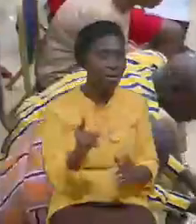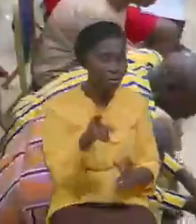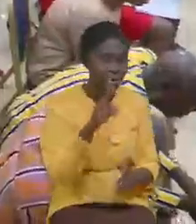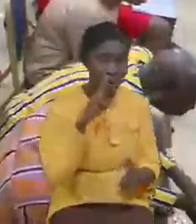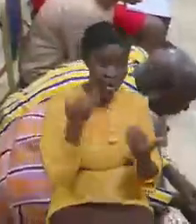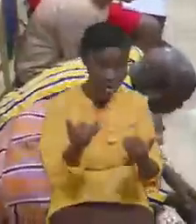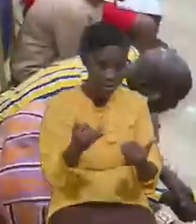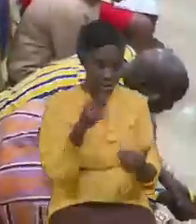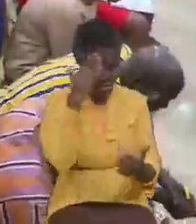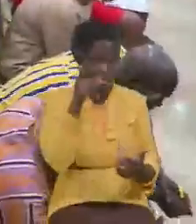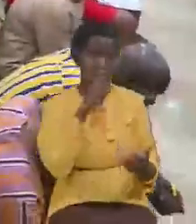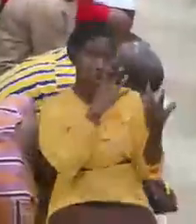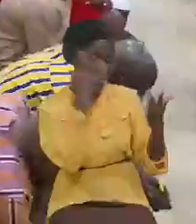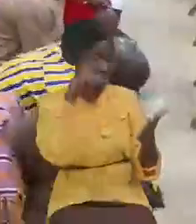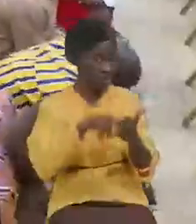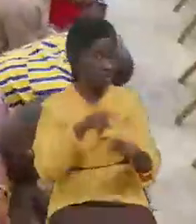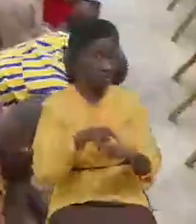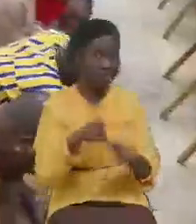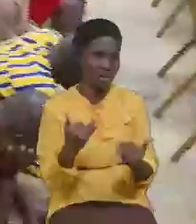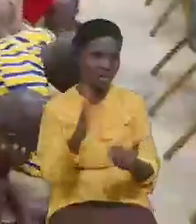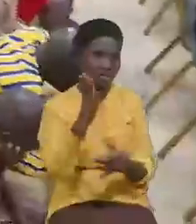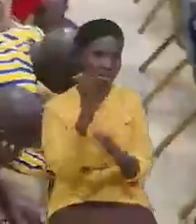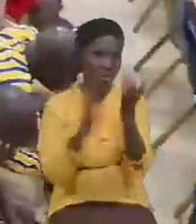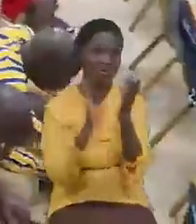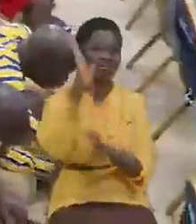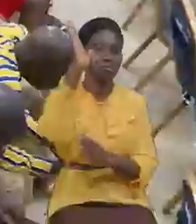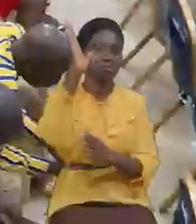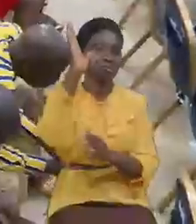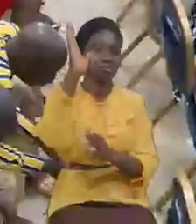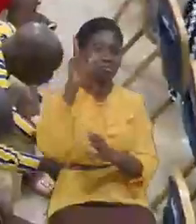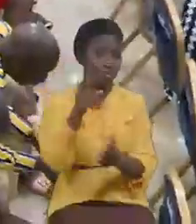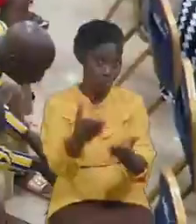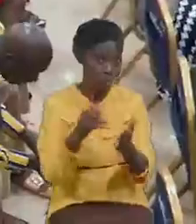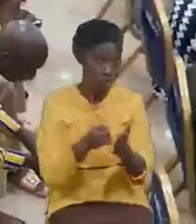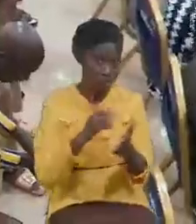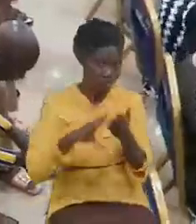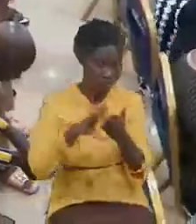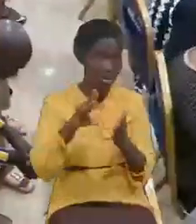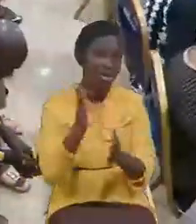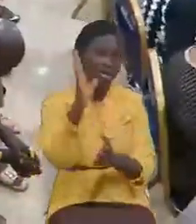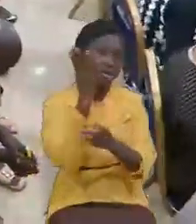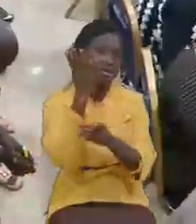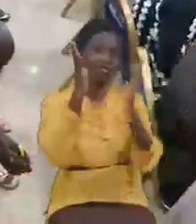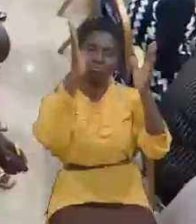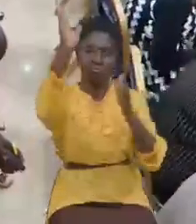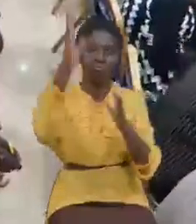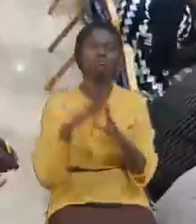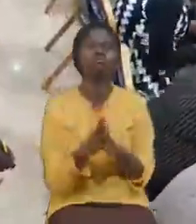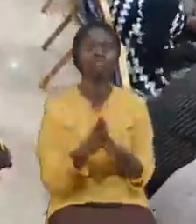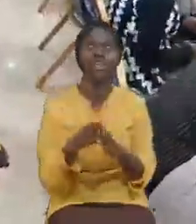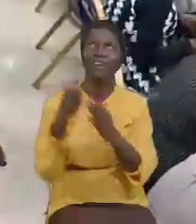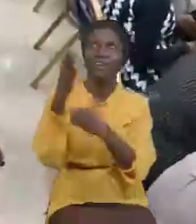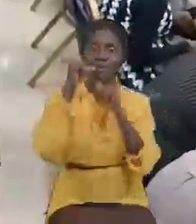you've been waiting for this time. Raise up your hand. God bless you there. God bless you. God bless you. There's a